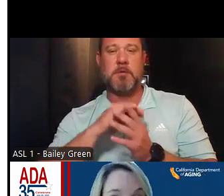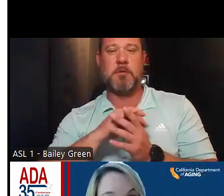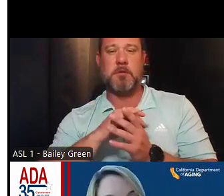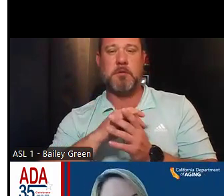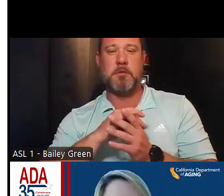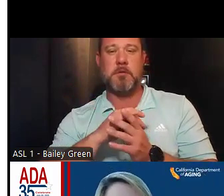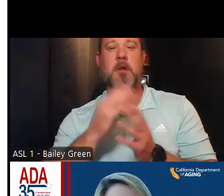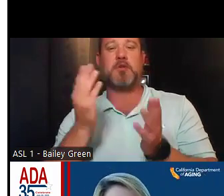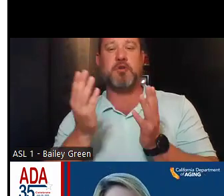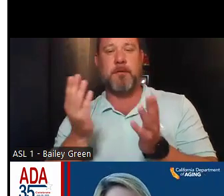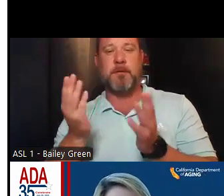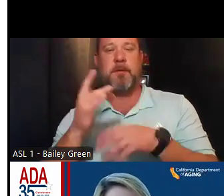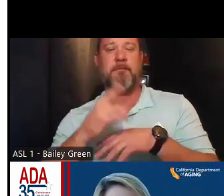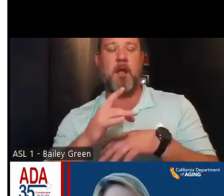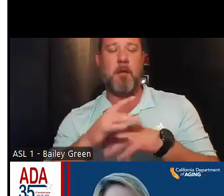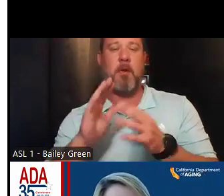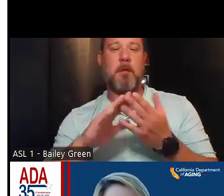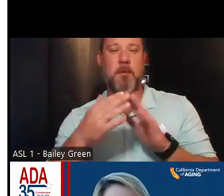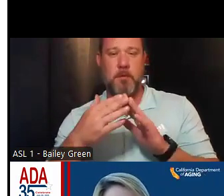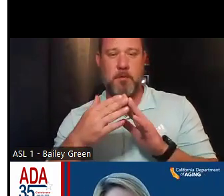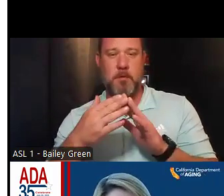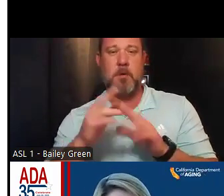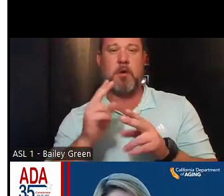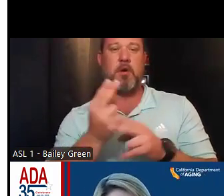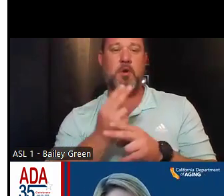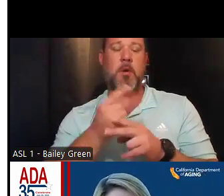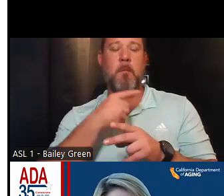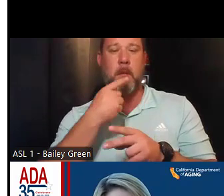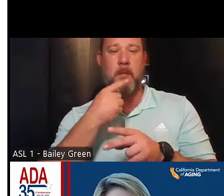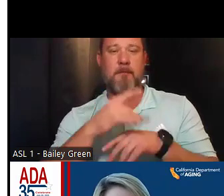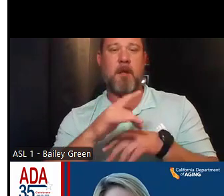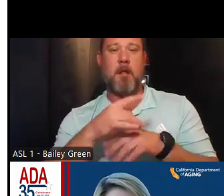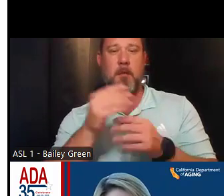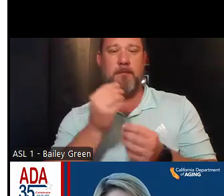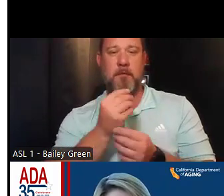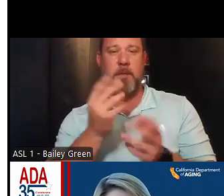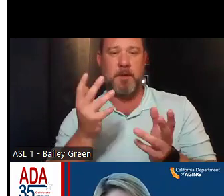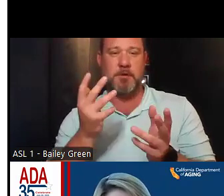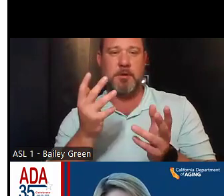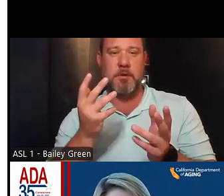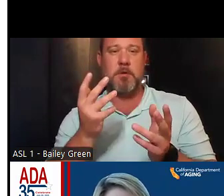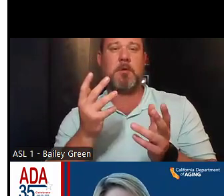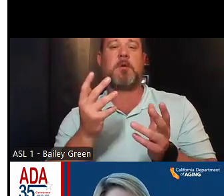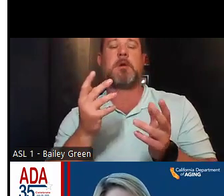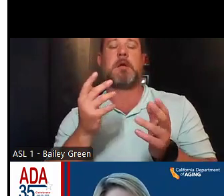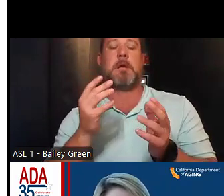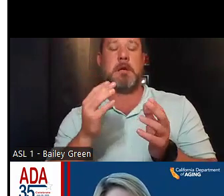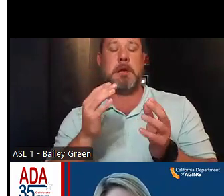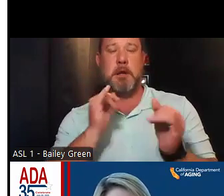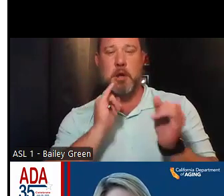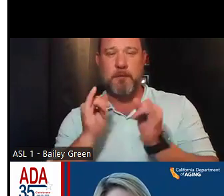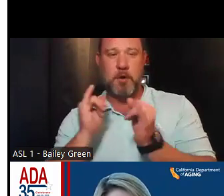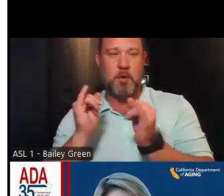the services available in the community, using publicly available data, key informant interviews, as well